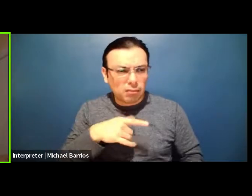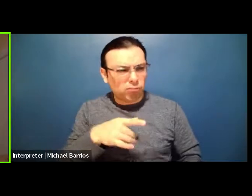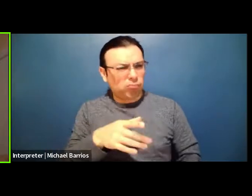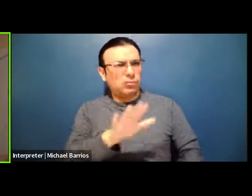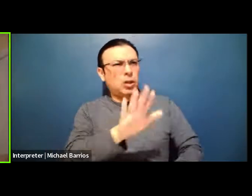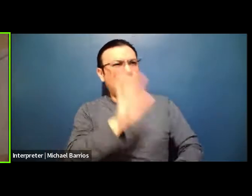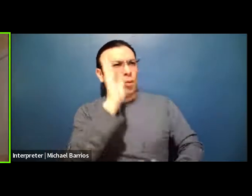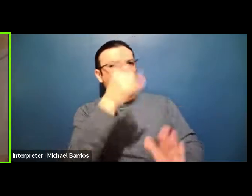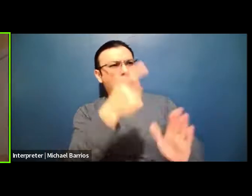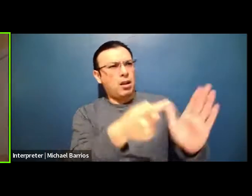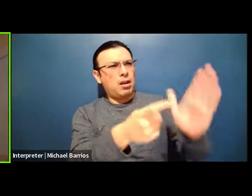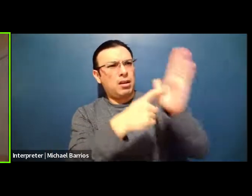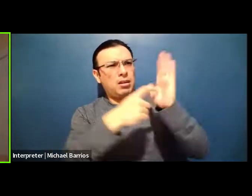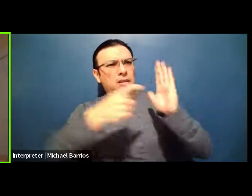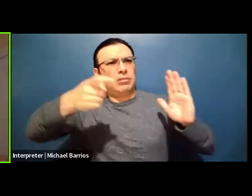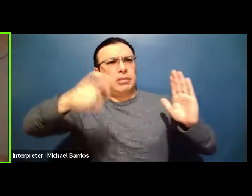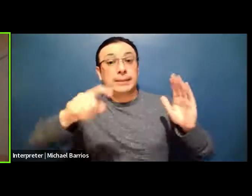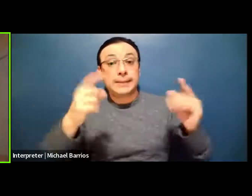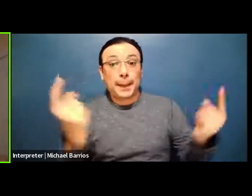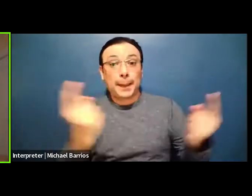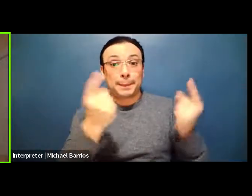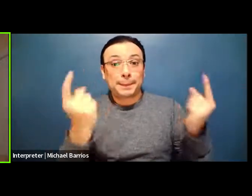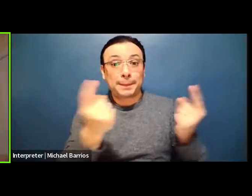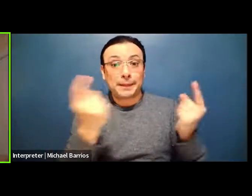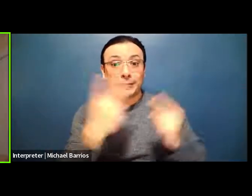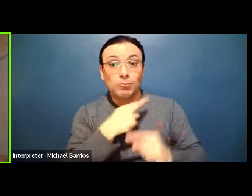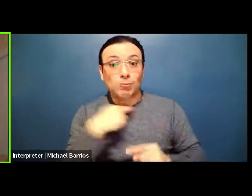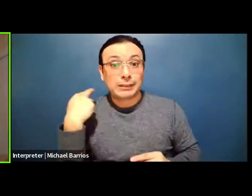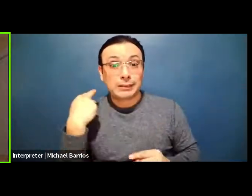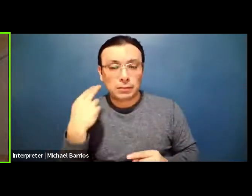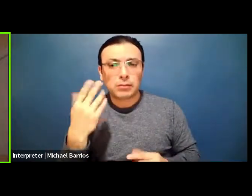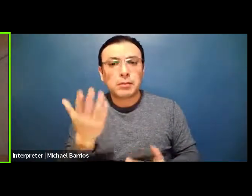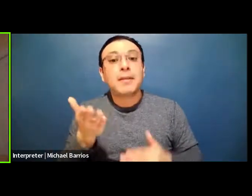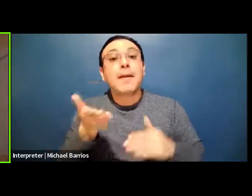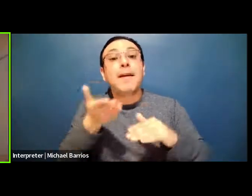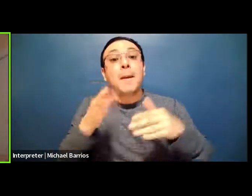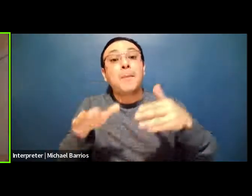the audience discussion after the break.